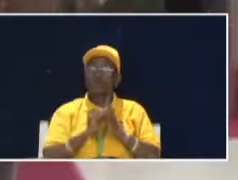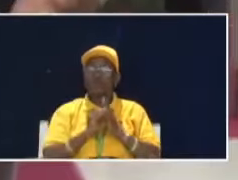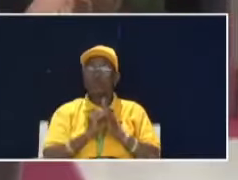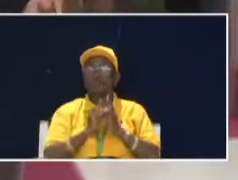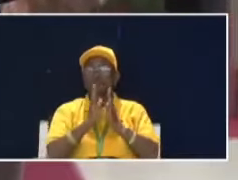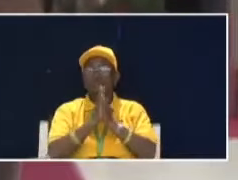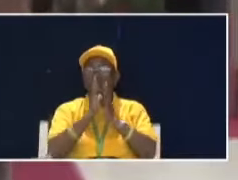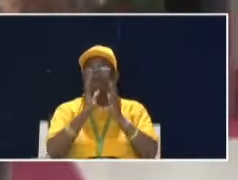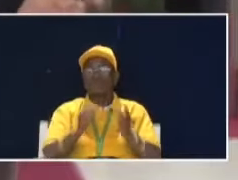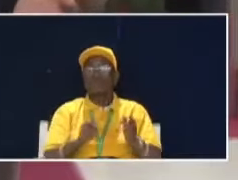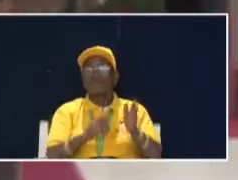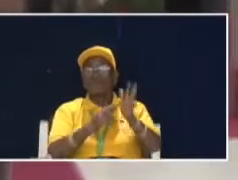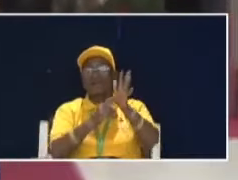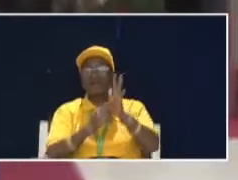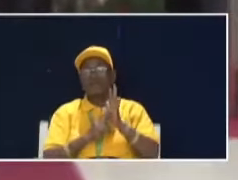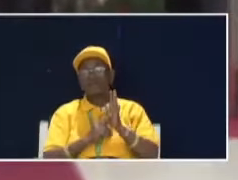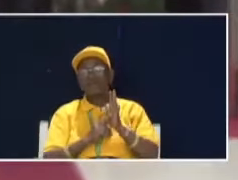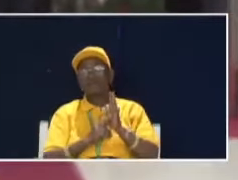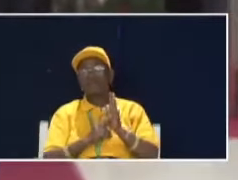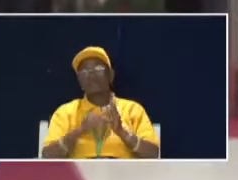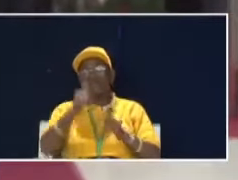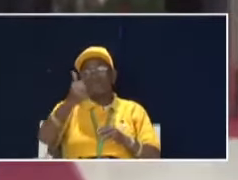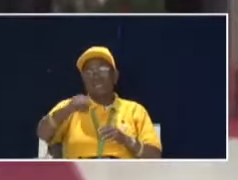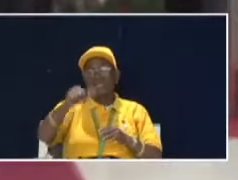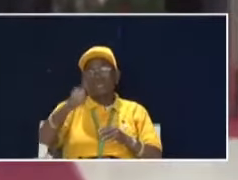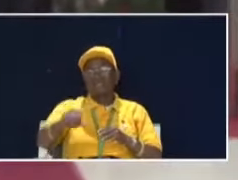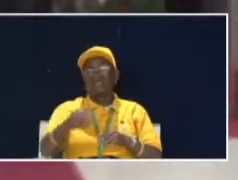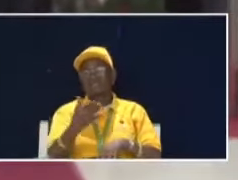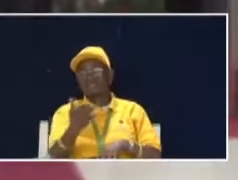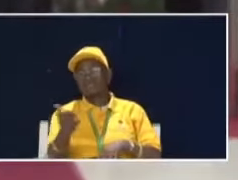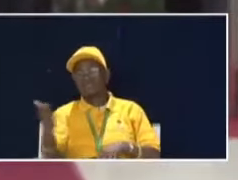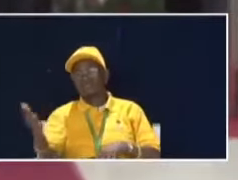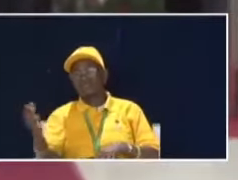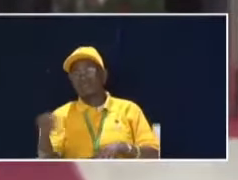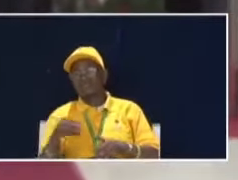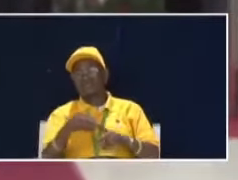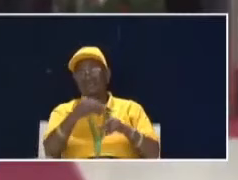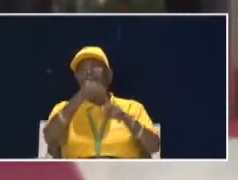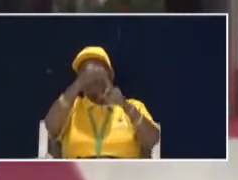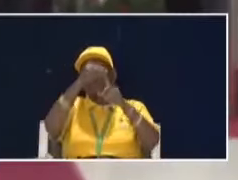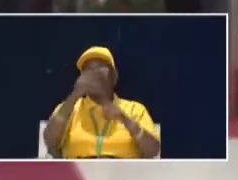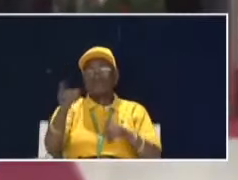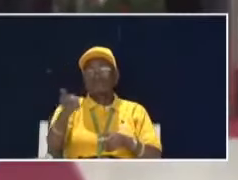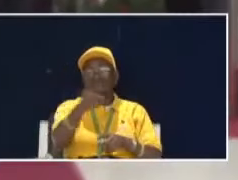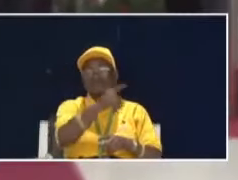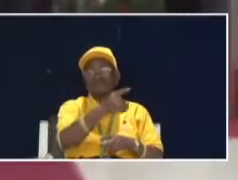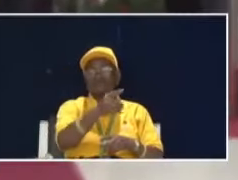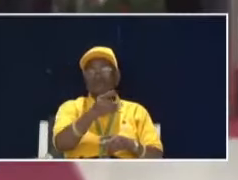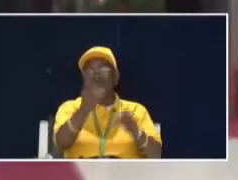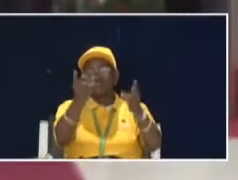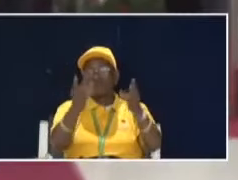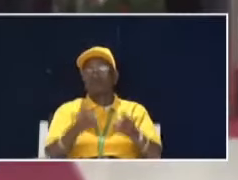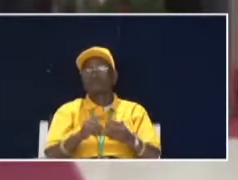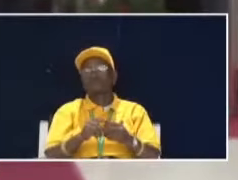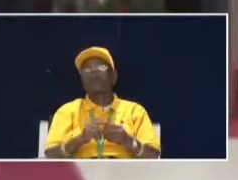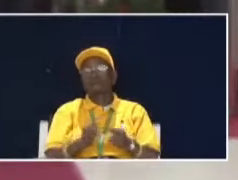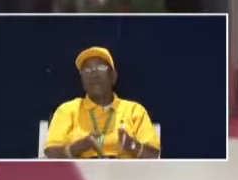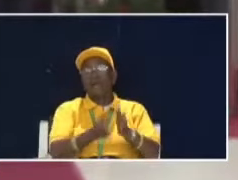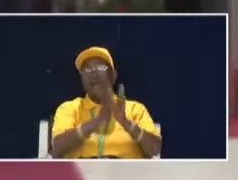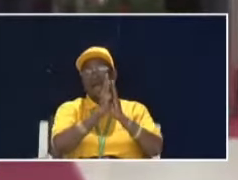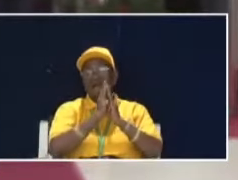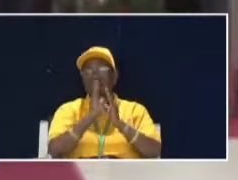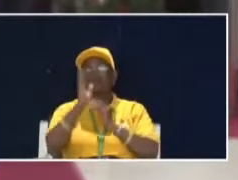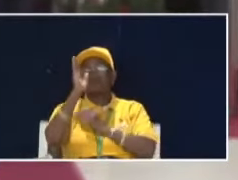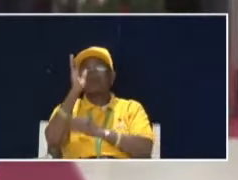Anything special you want to ask God, you can add it to that one.